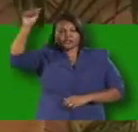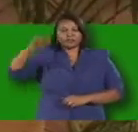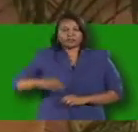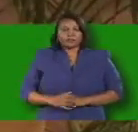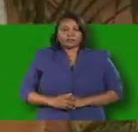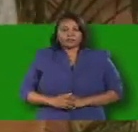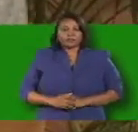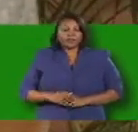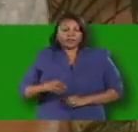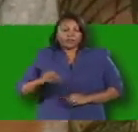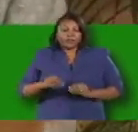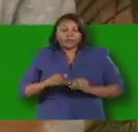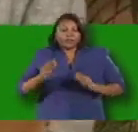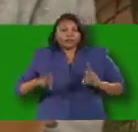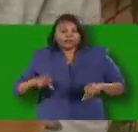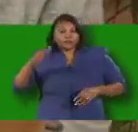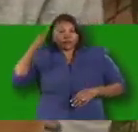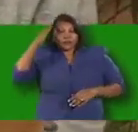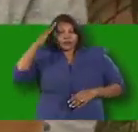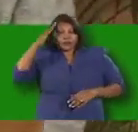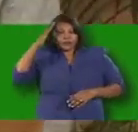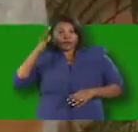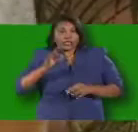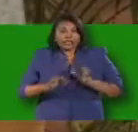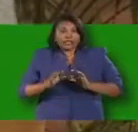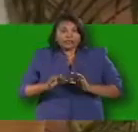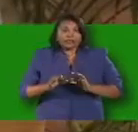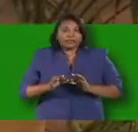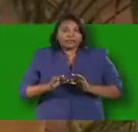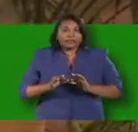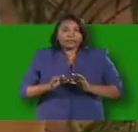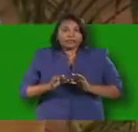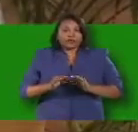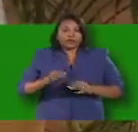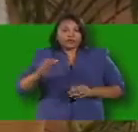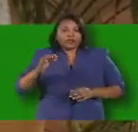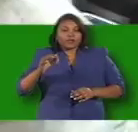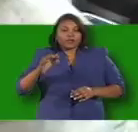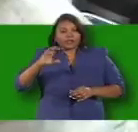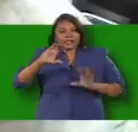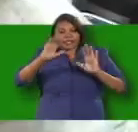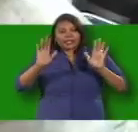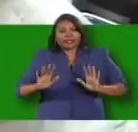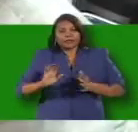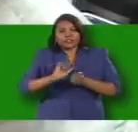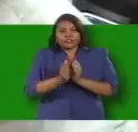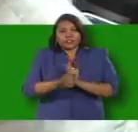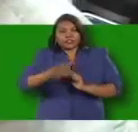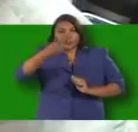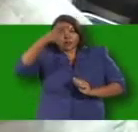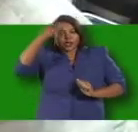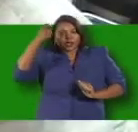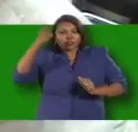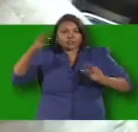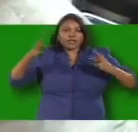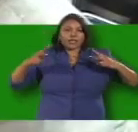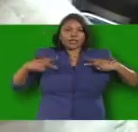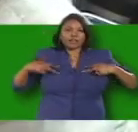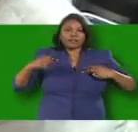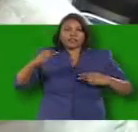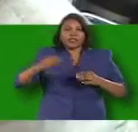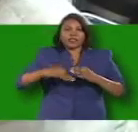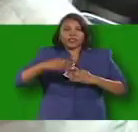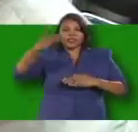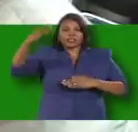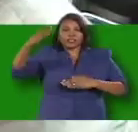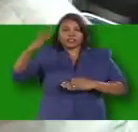is widely held that if climate change is attributed to rising greenhouse gas emissions